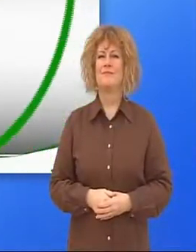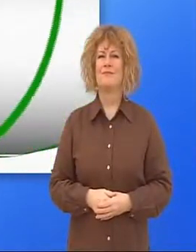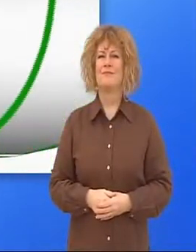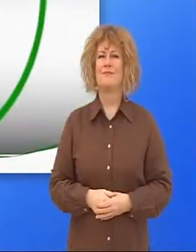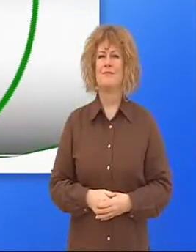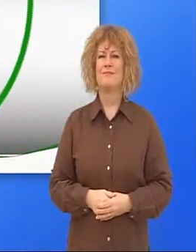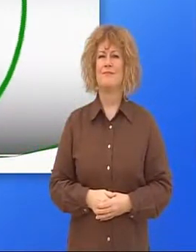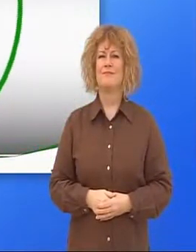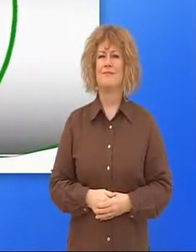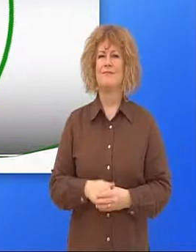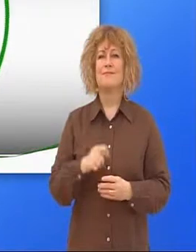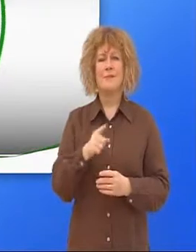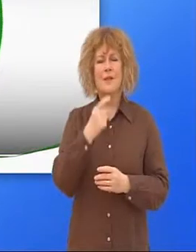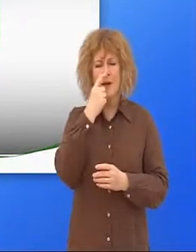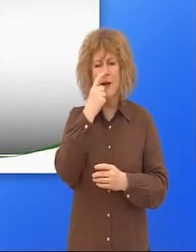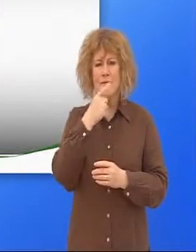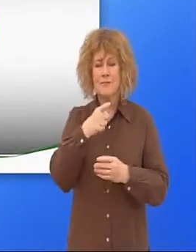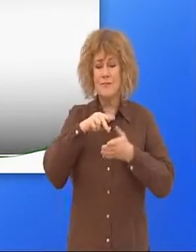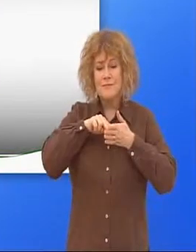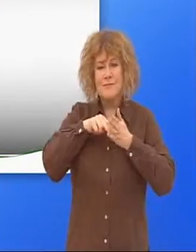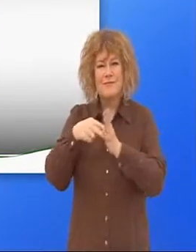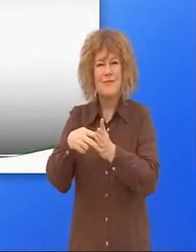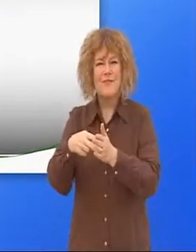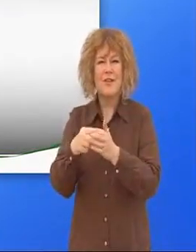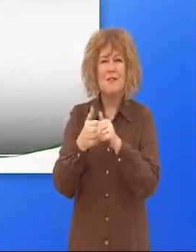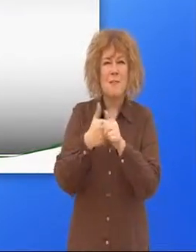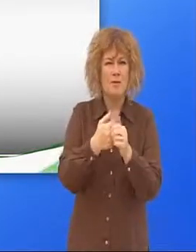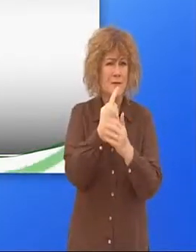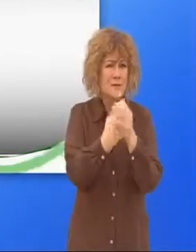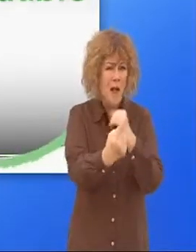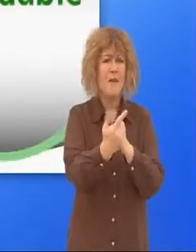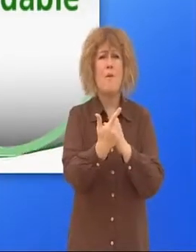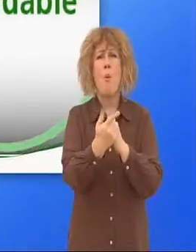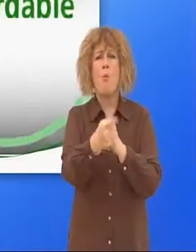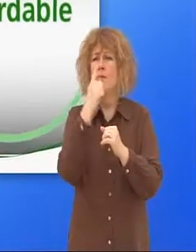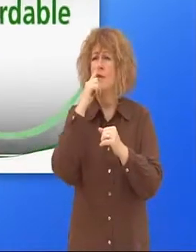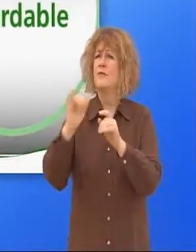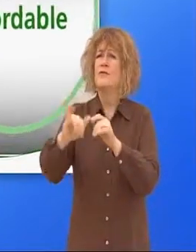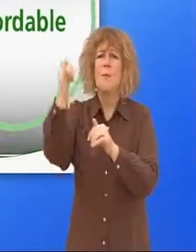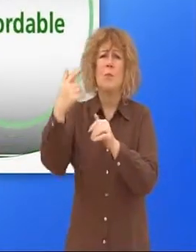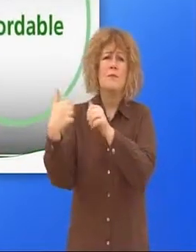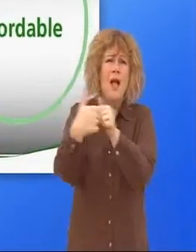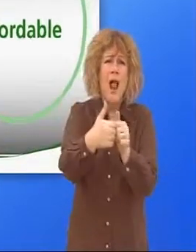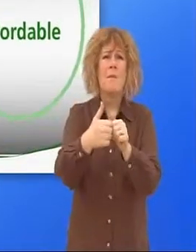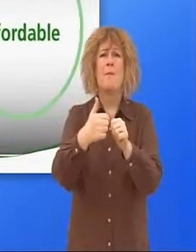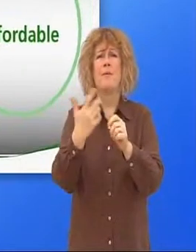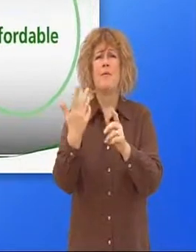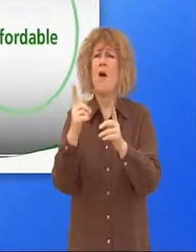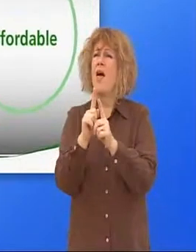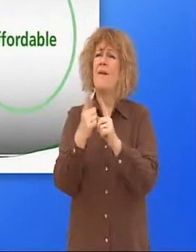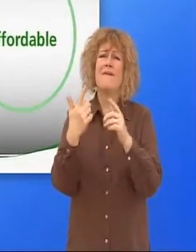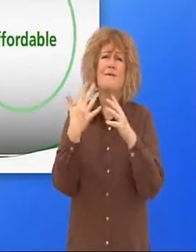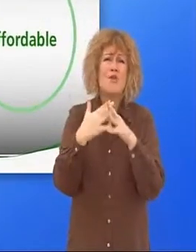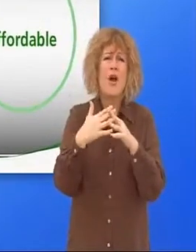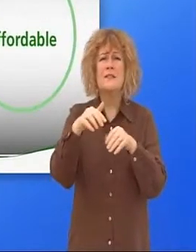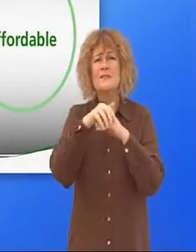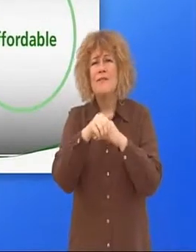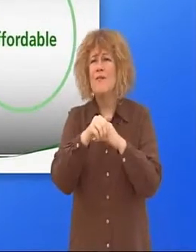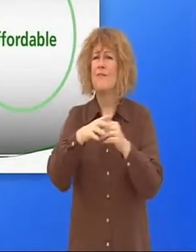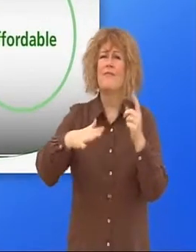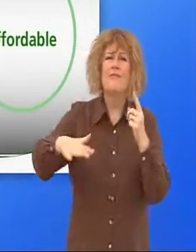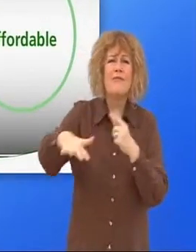what is important to you. You can make your support plan yourself. Someone else can help you with it, or someone can do it for you, such as a